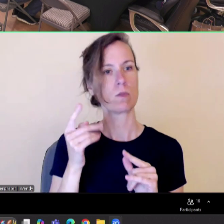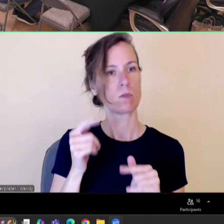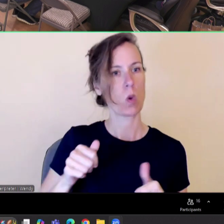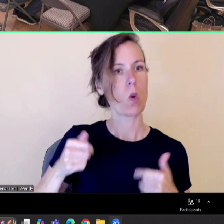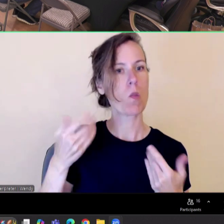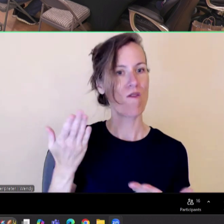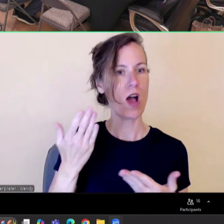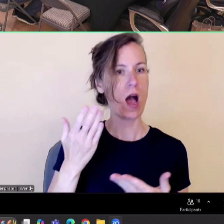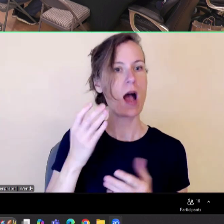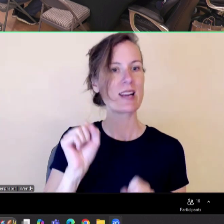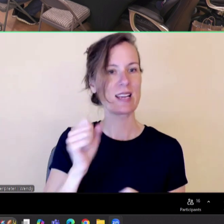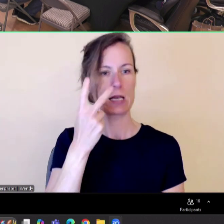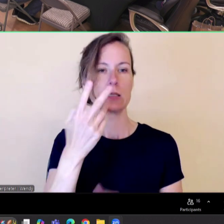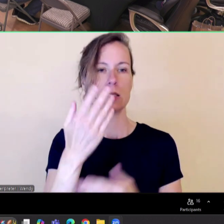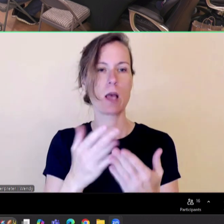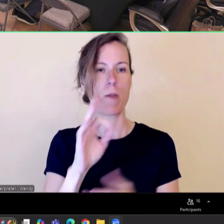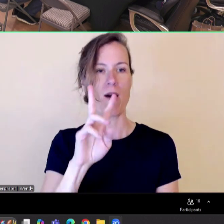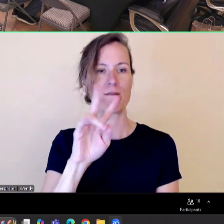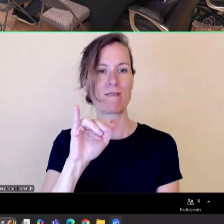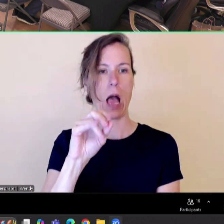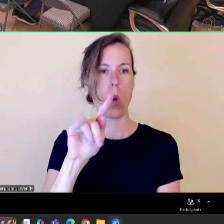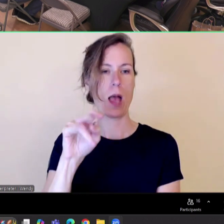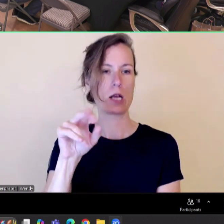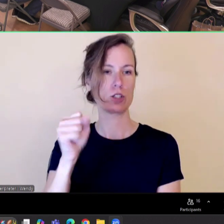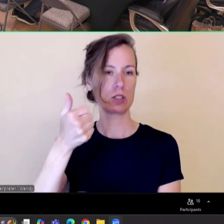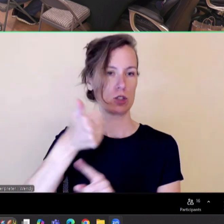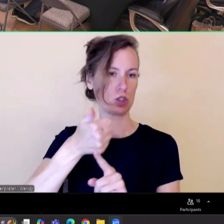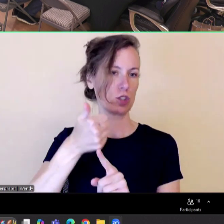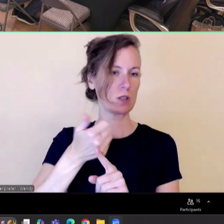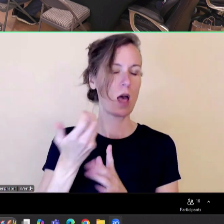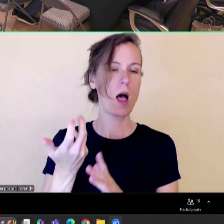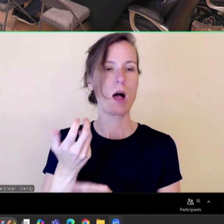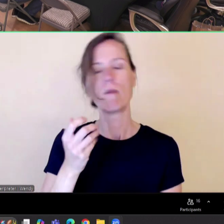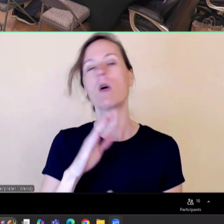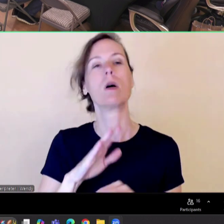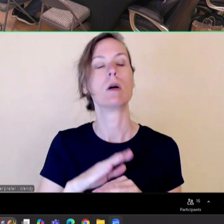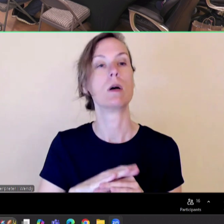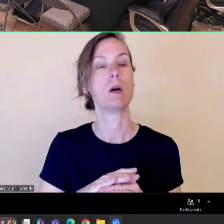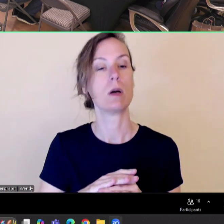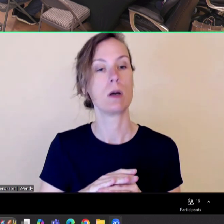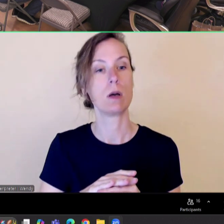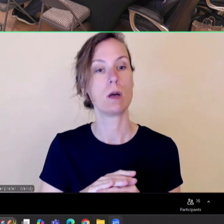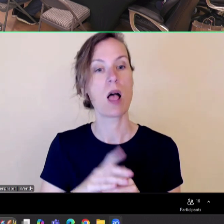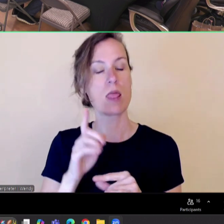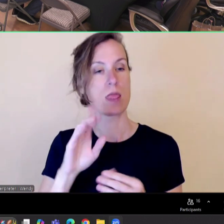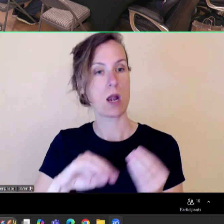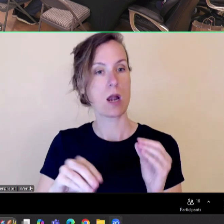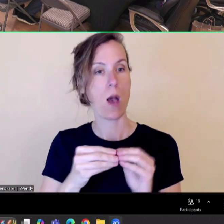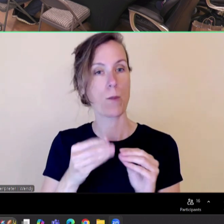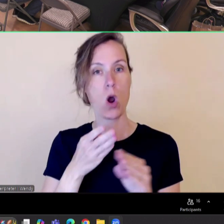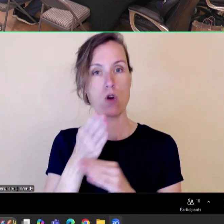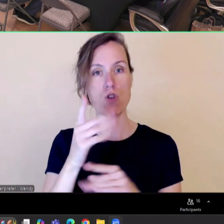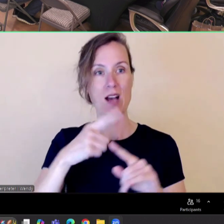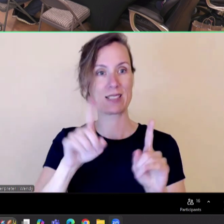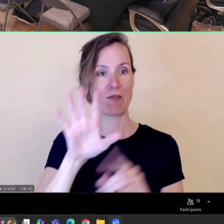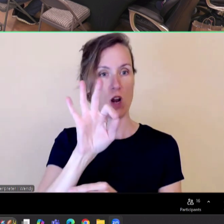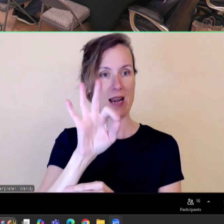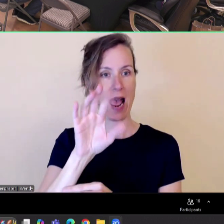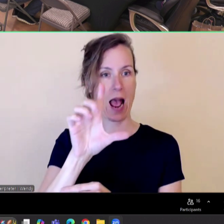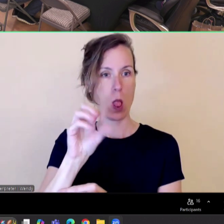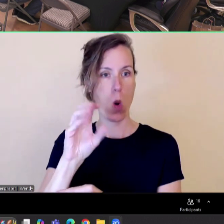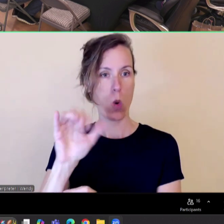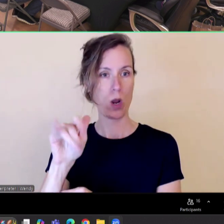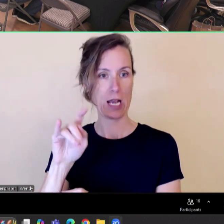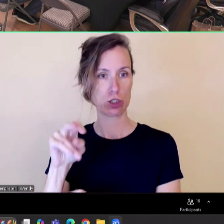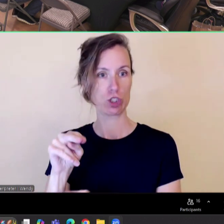But the overall number across 9 different locations was 3,284